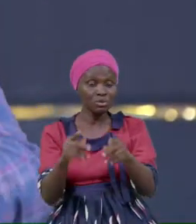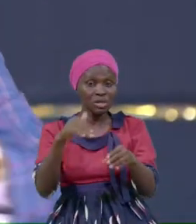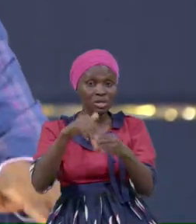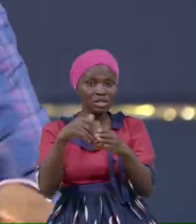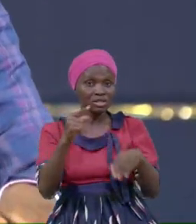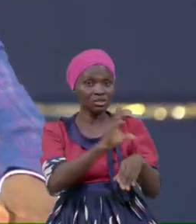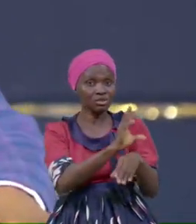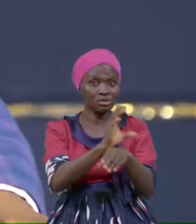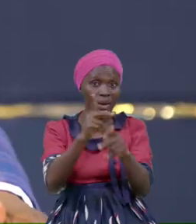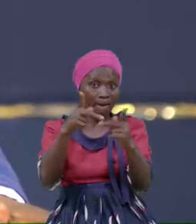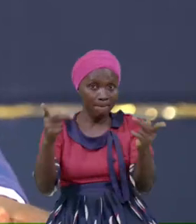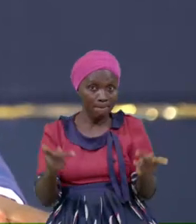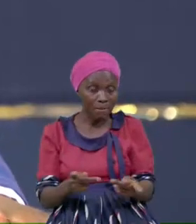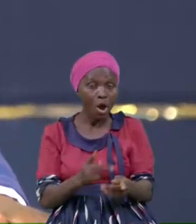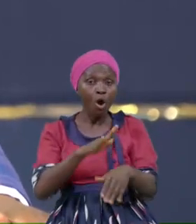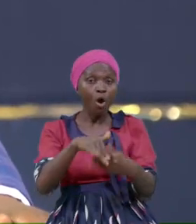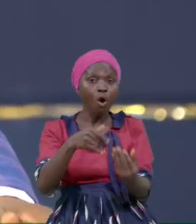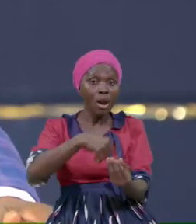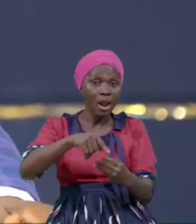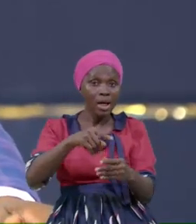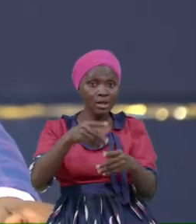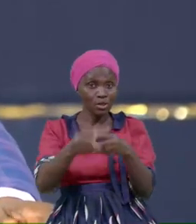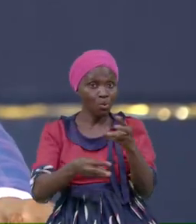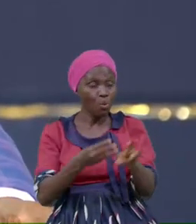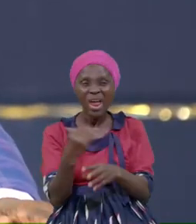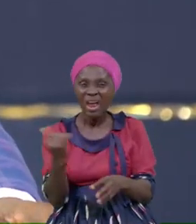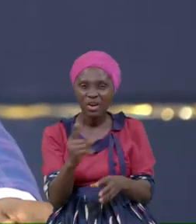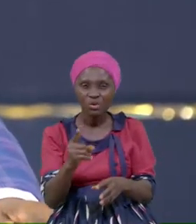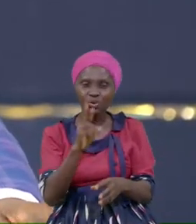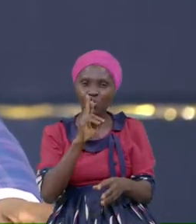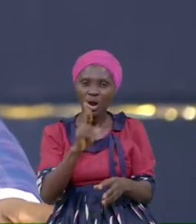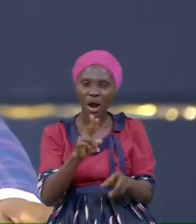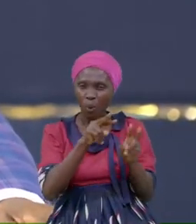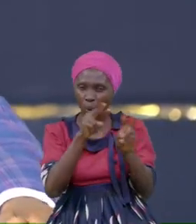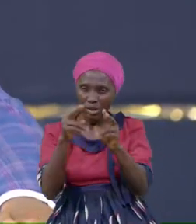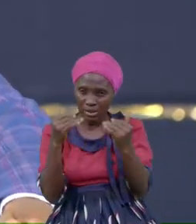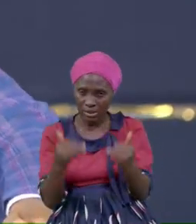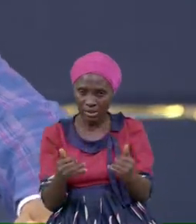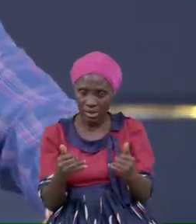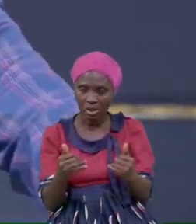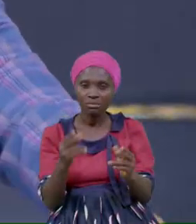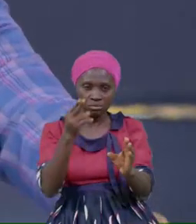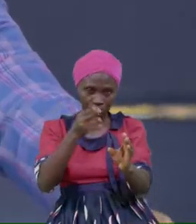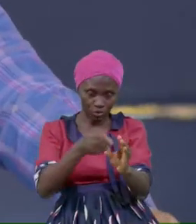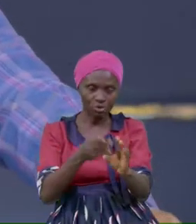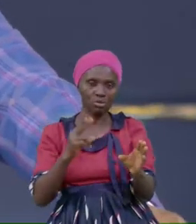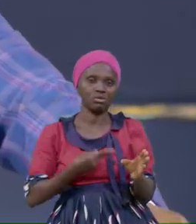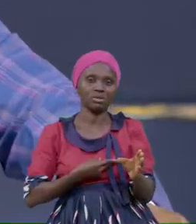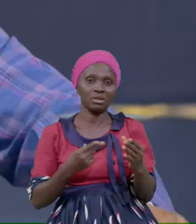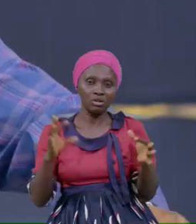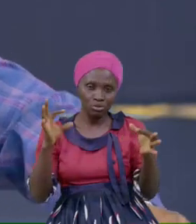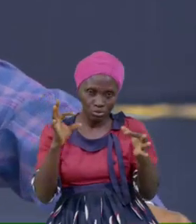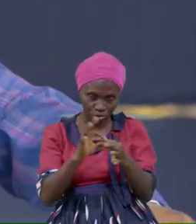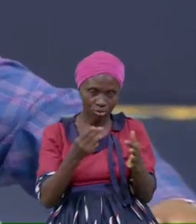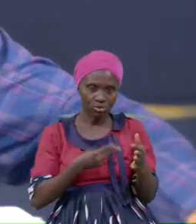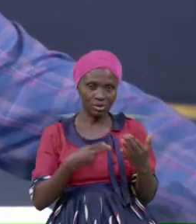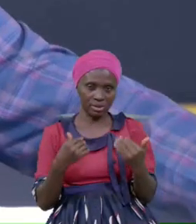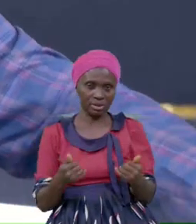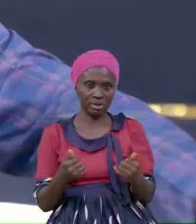world, anywhere you are, join us now. Raise up your hand there. Come out from among them.